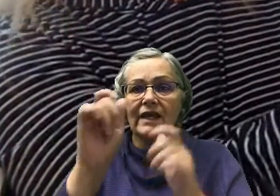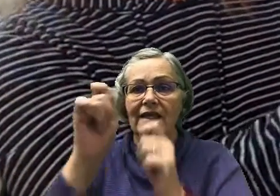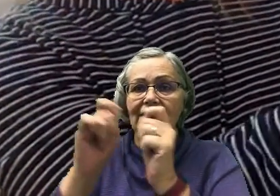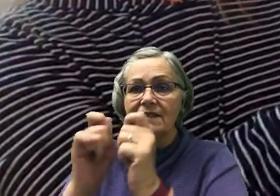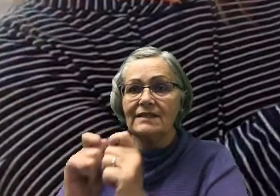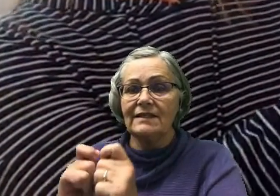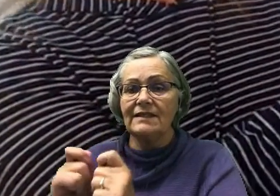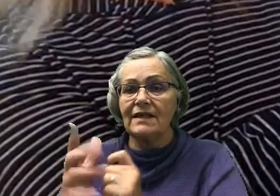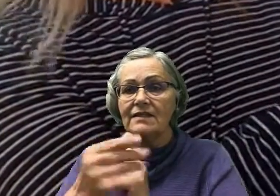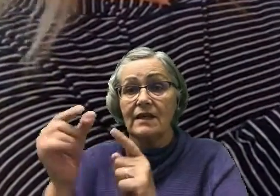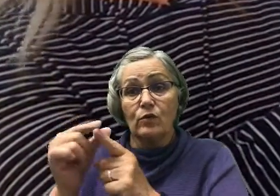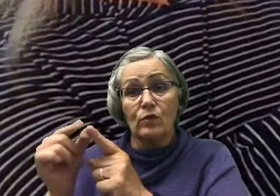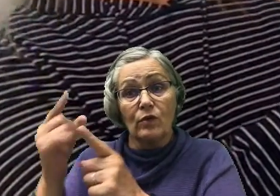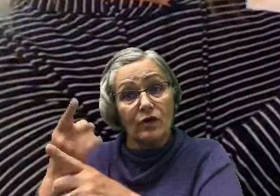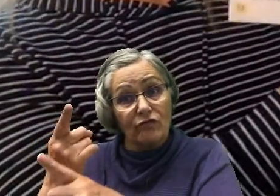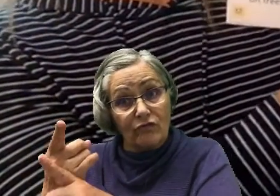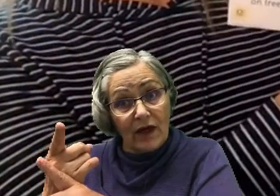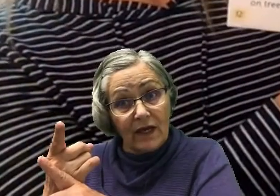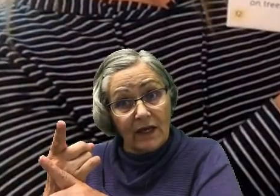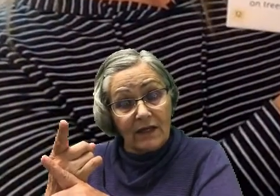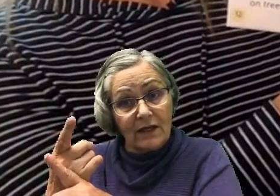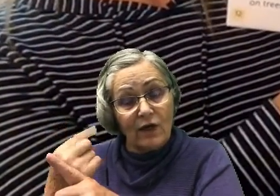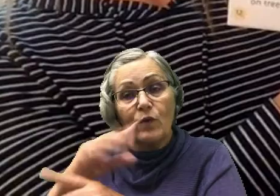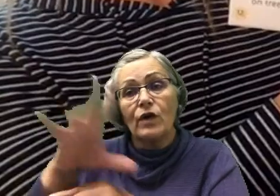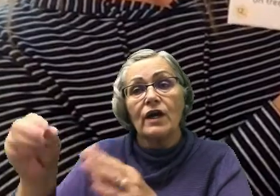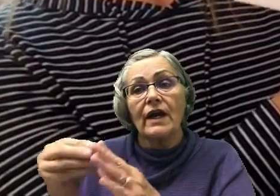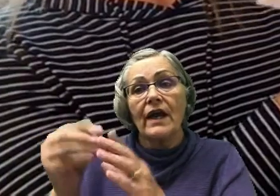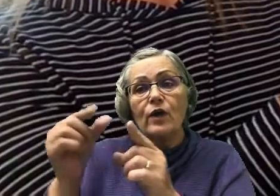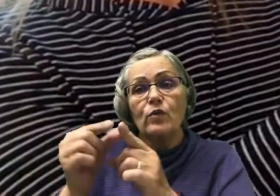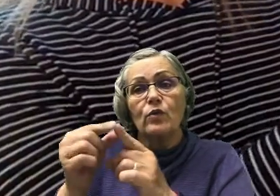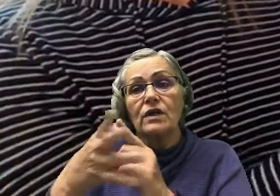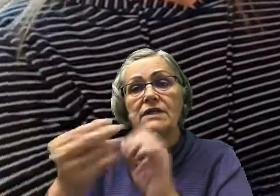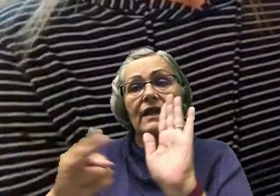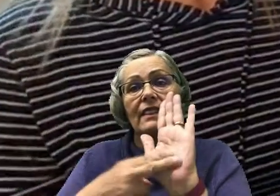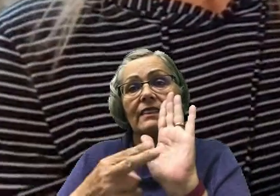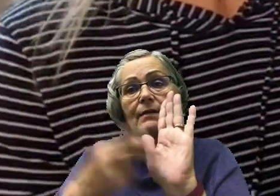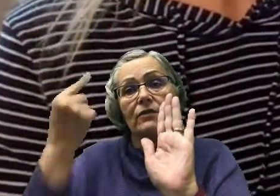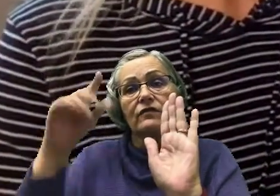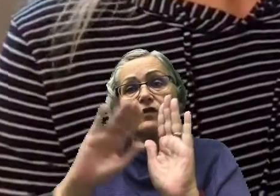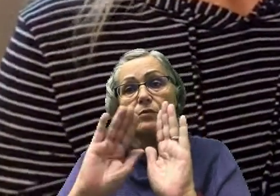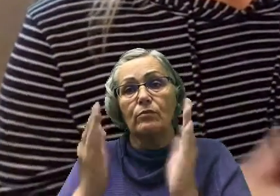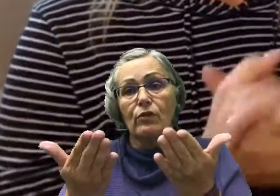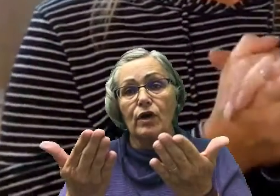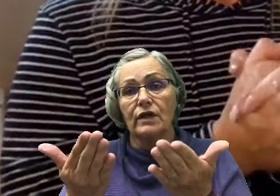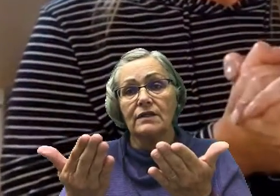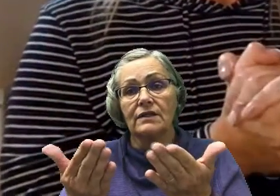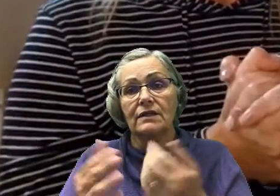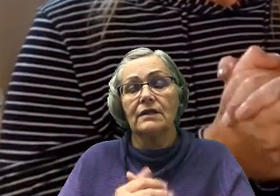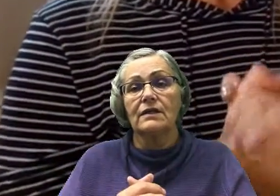going to try to add some words and some labels to our book. Okay? All right, so